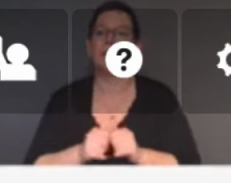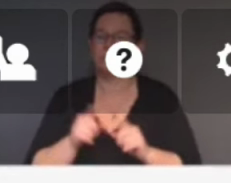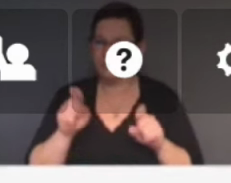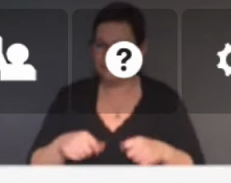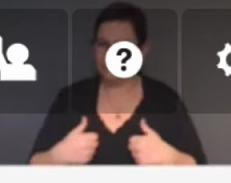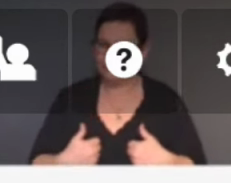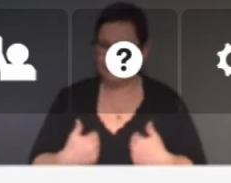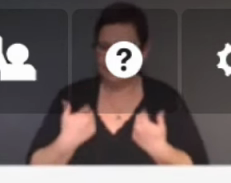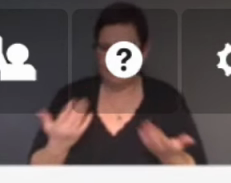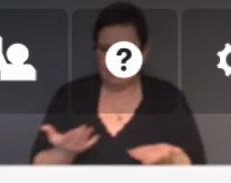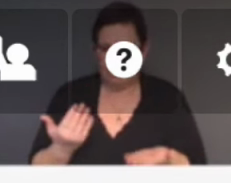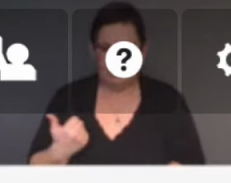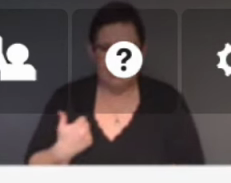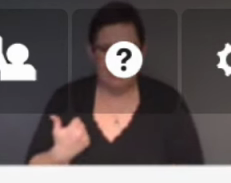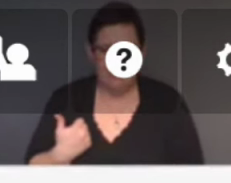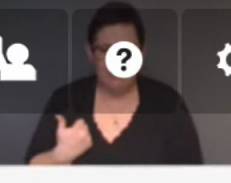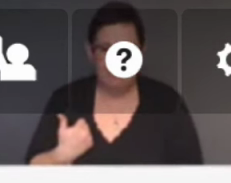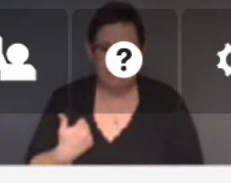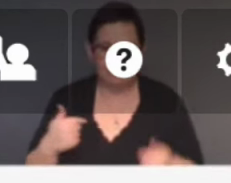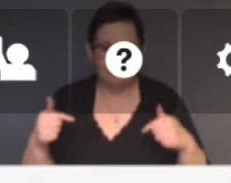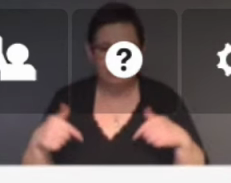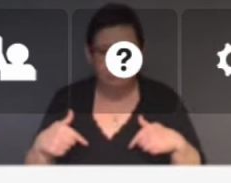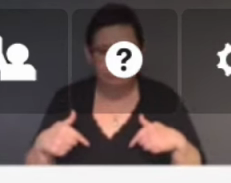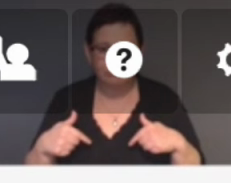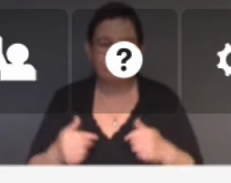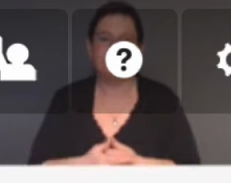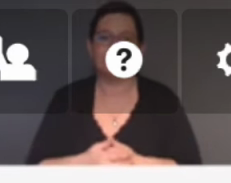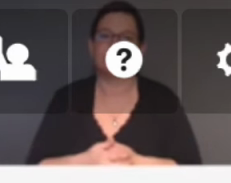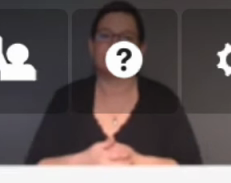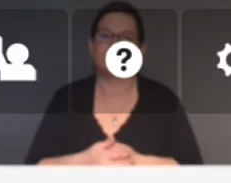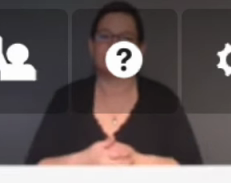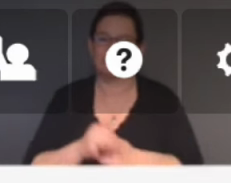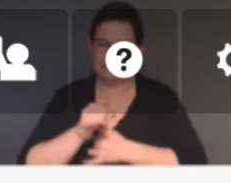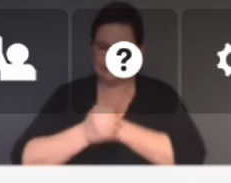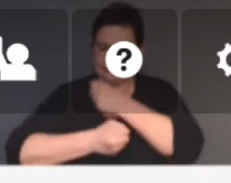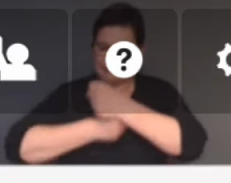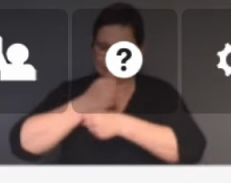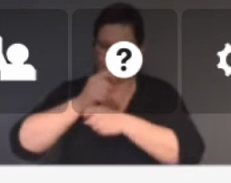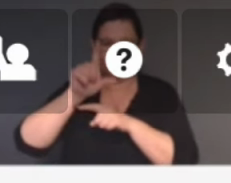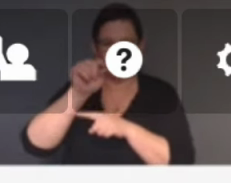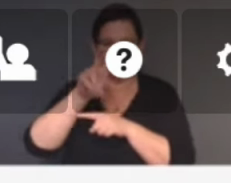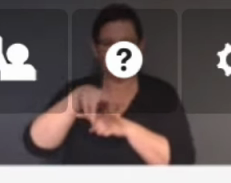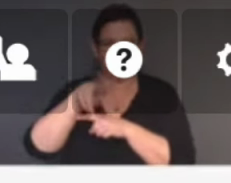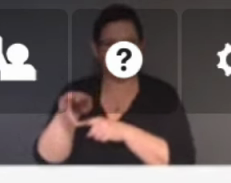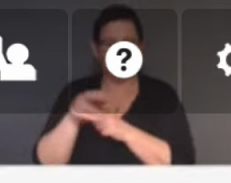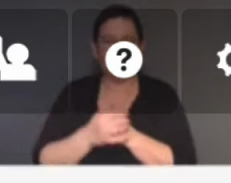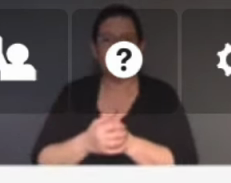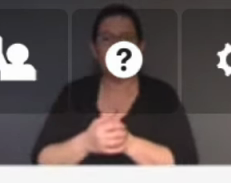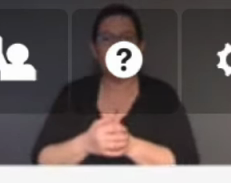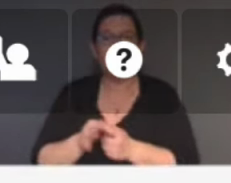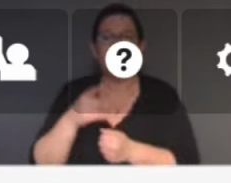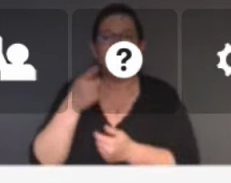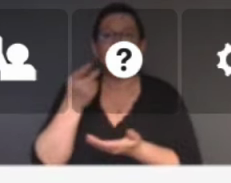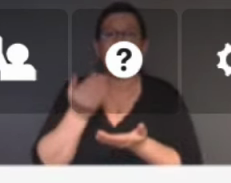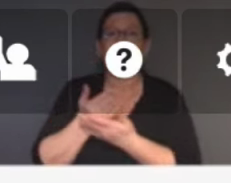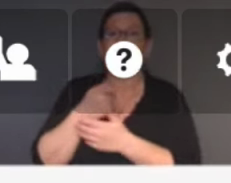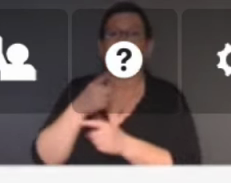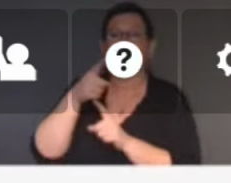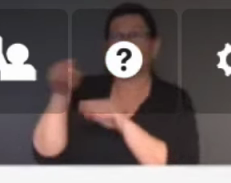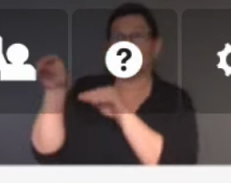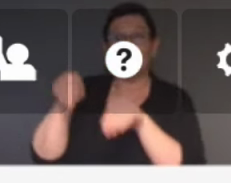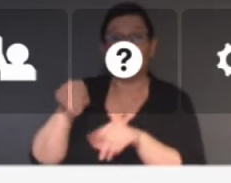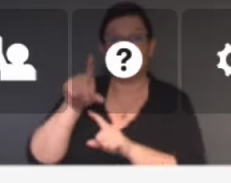resident of Canada in 2021 or 2022 and have not yet submitted your world income, you must